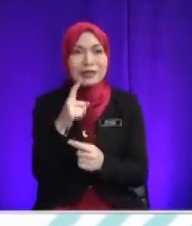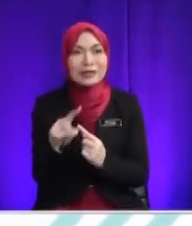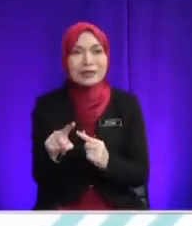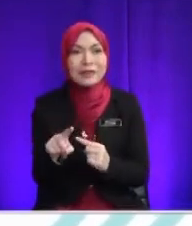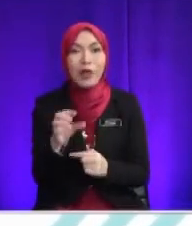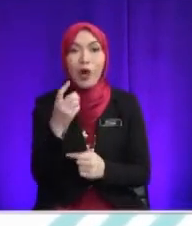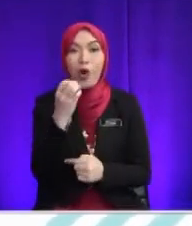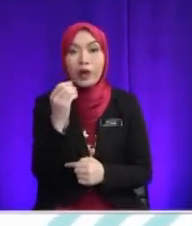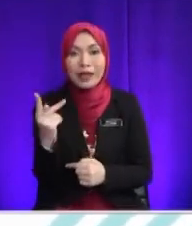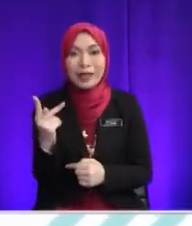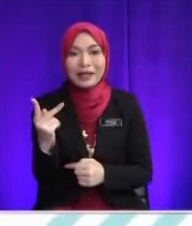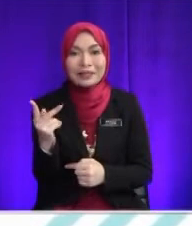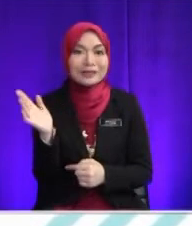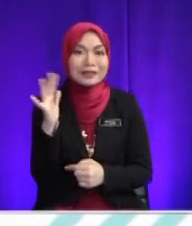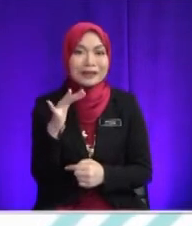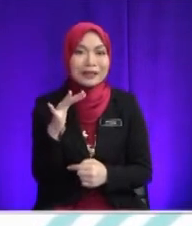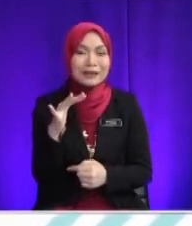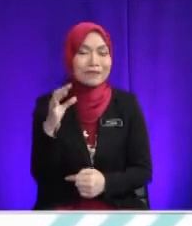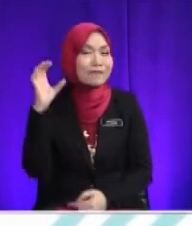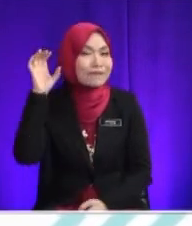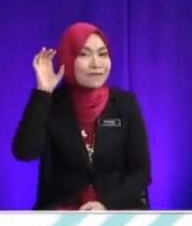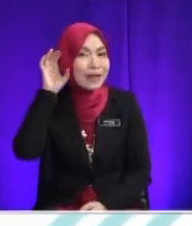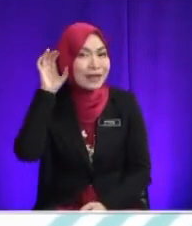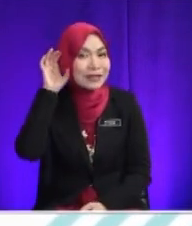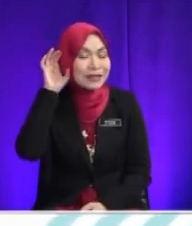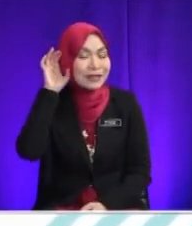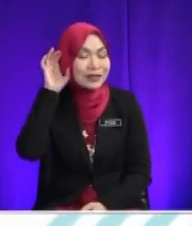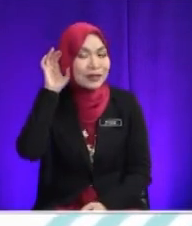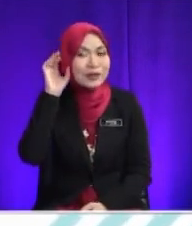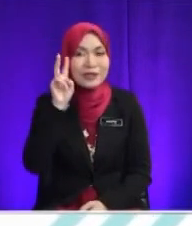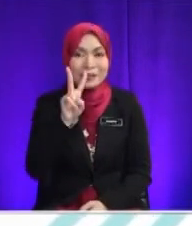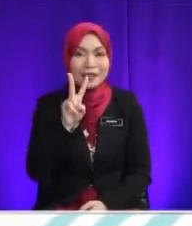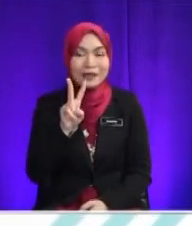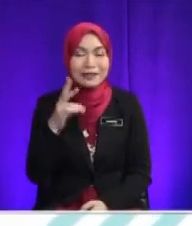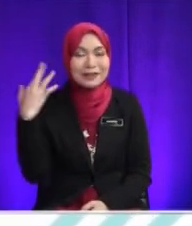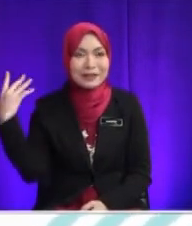Okay, let's hear for our second listening. Okay, to double check the answer.